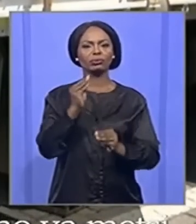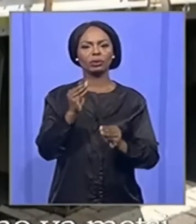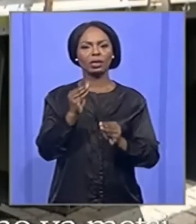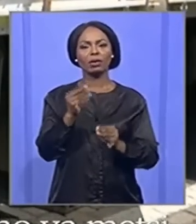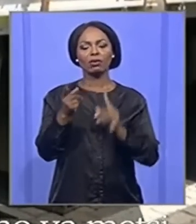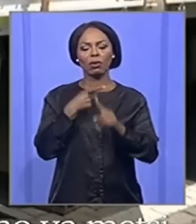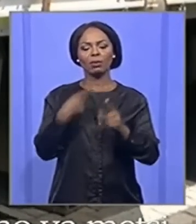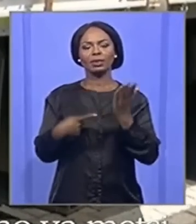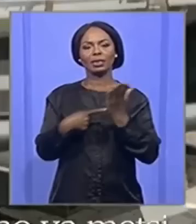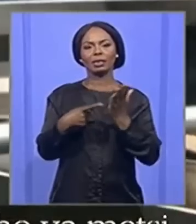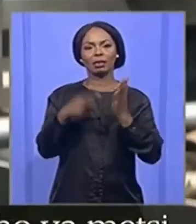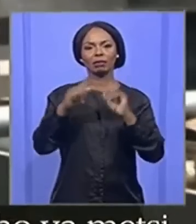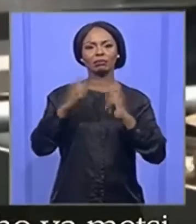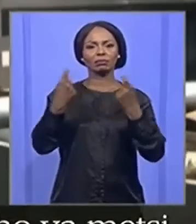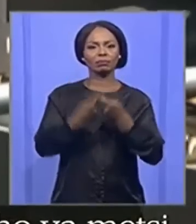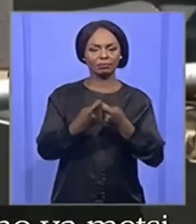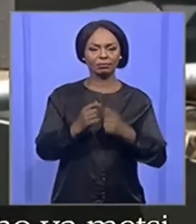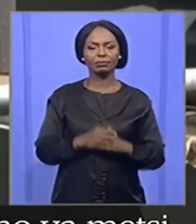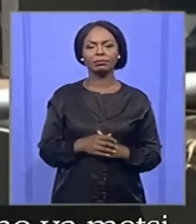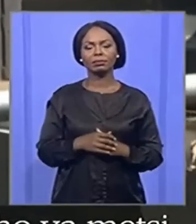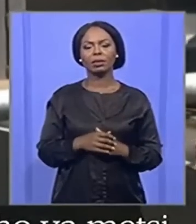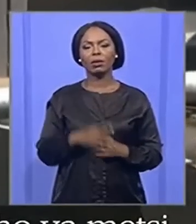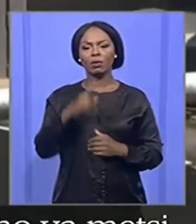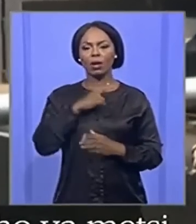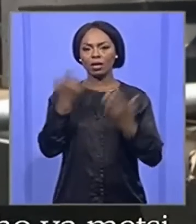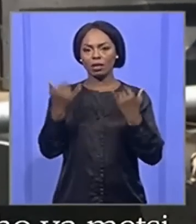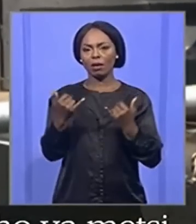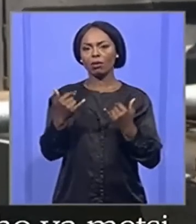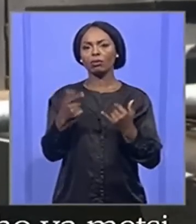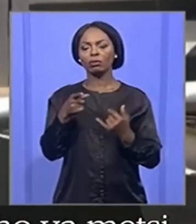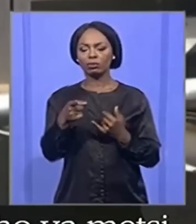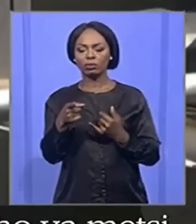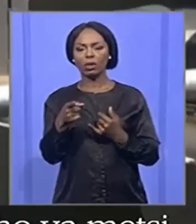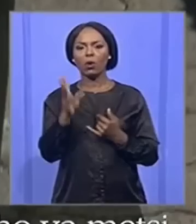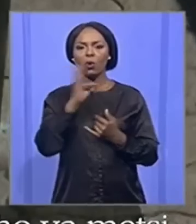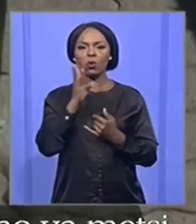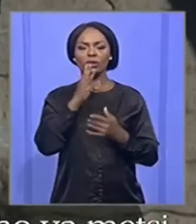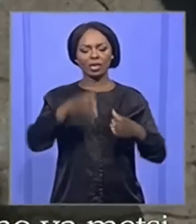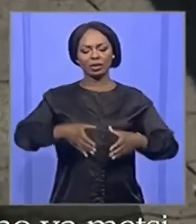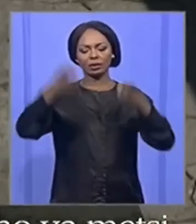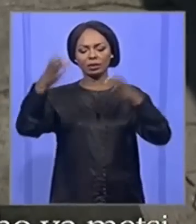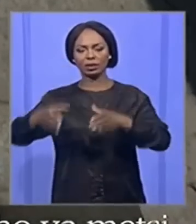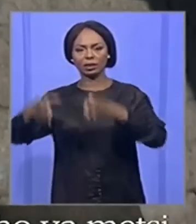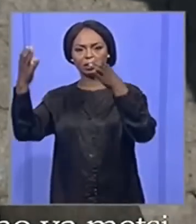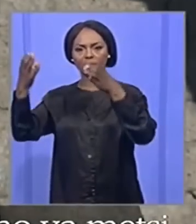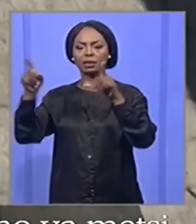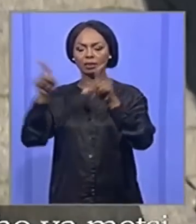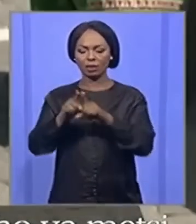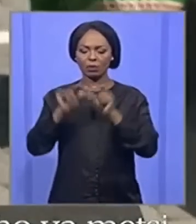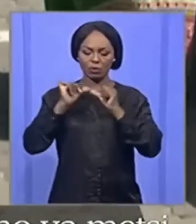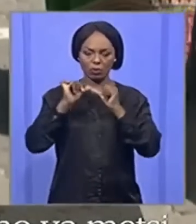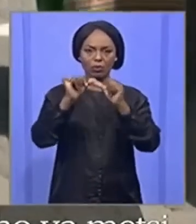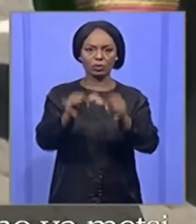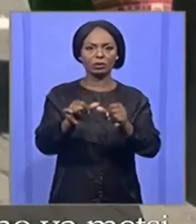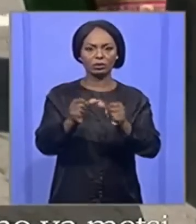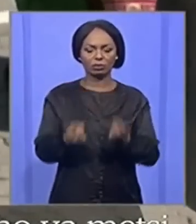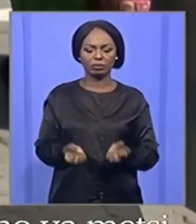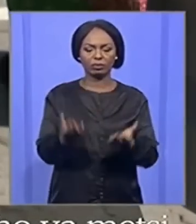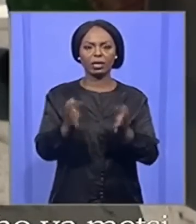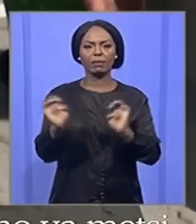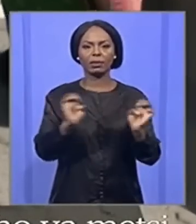We worked with councillors in terms of coordinating water tankers, as well as continued providing